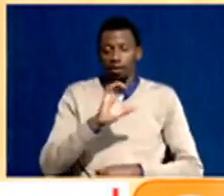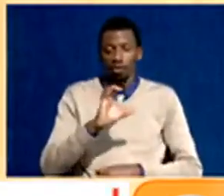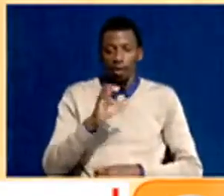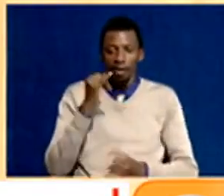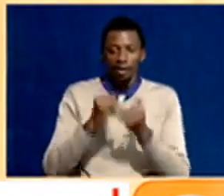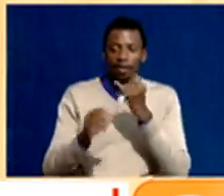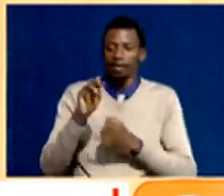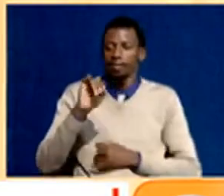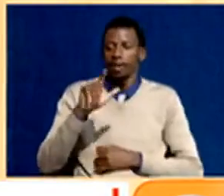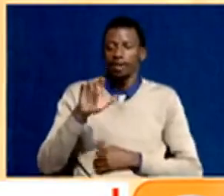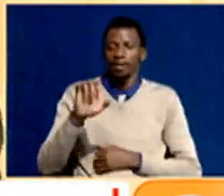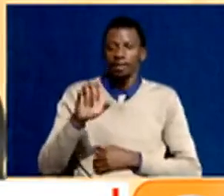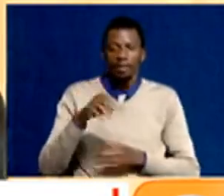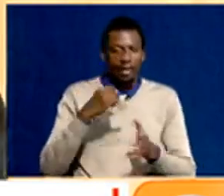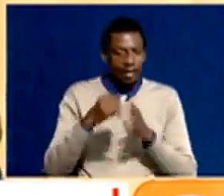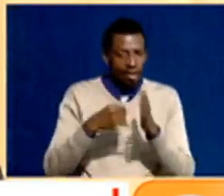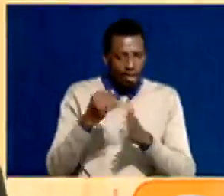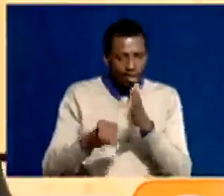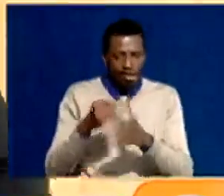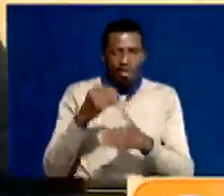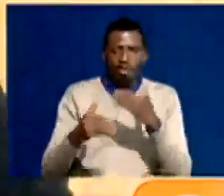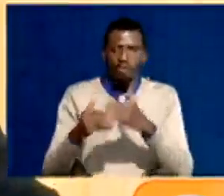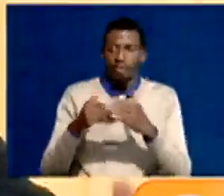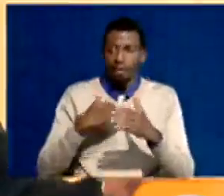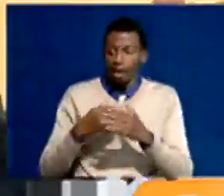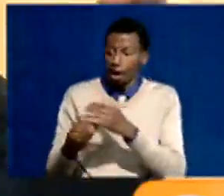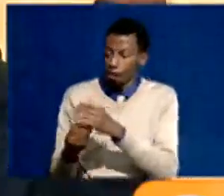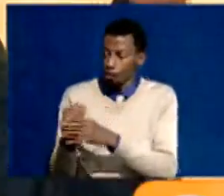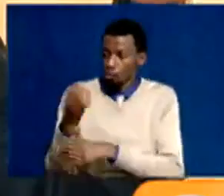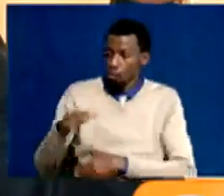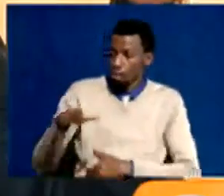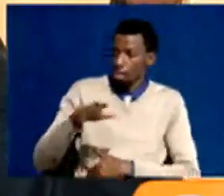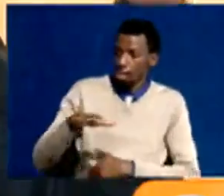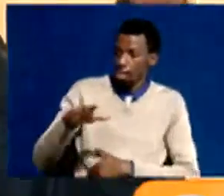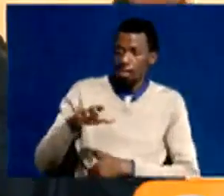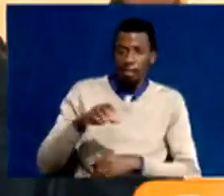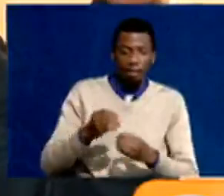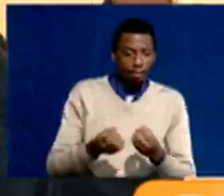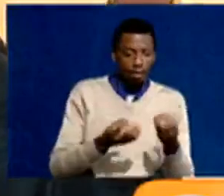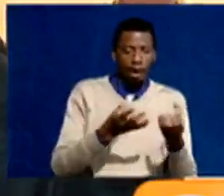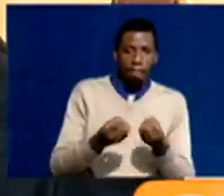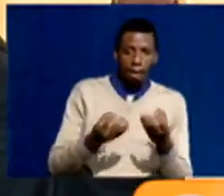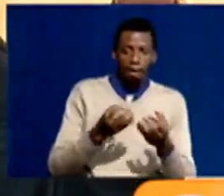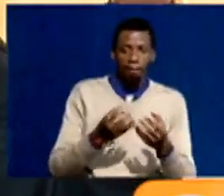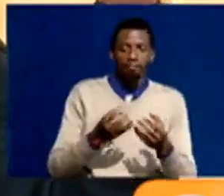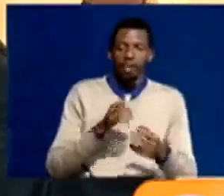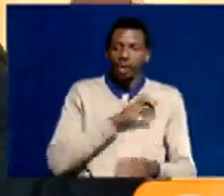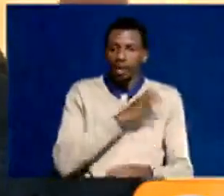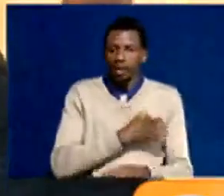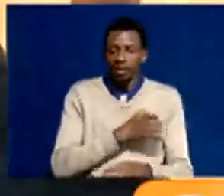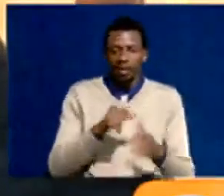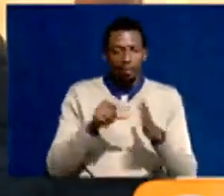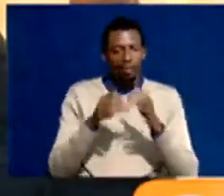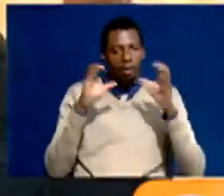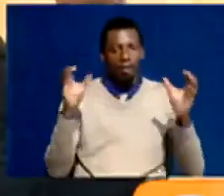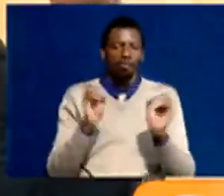built. So there is growth on the ground. Generation is not a major problem, but we do not have the transport